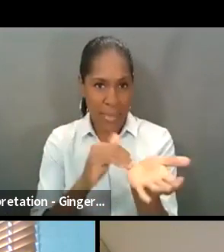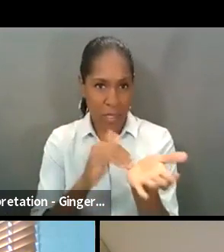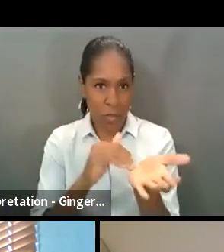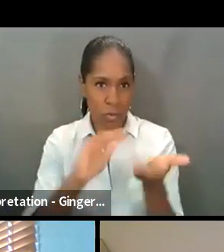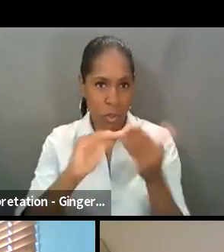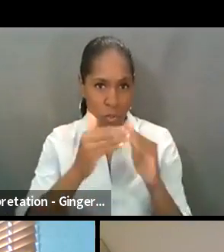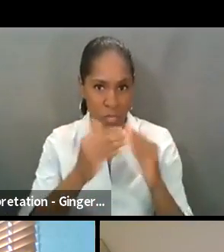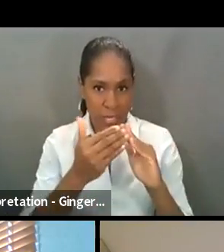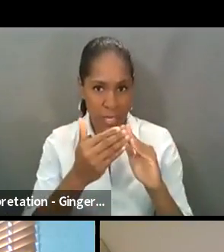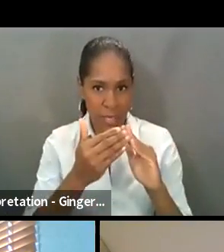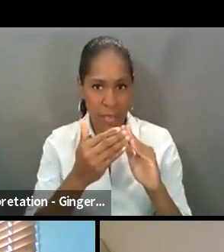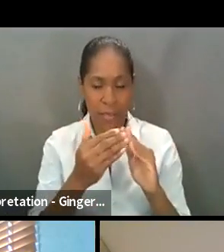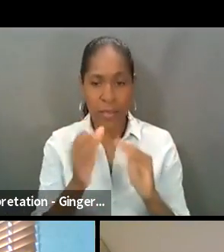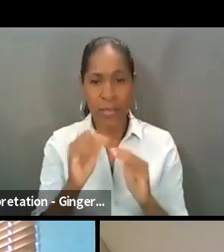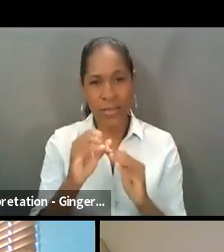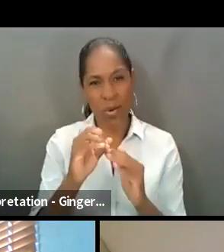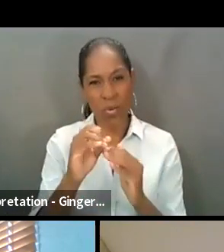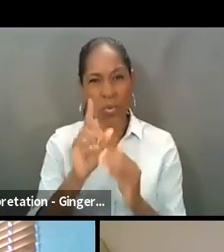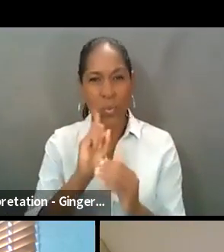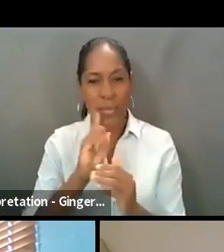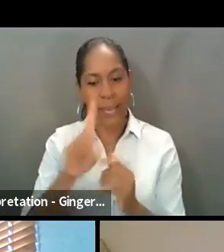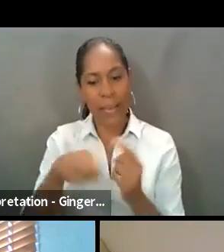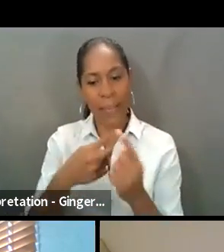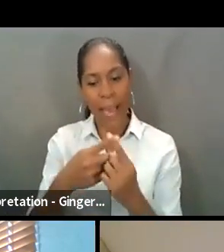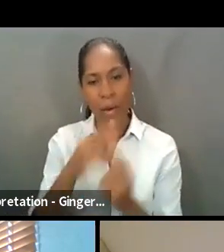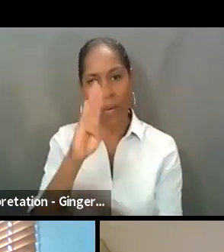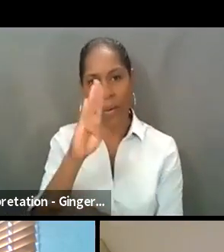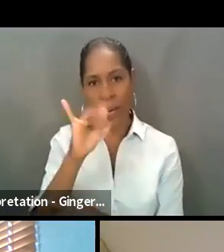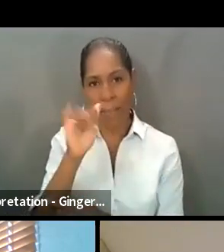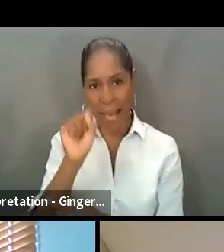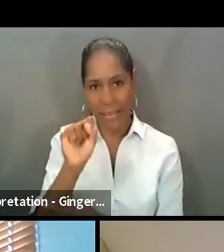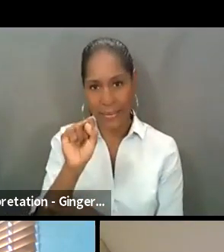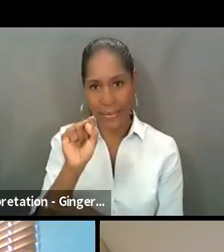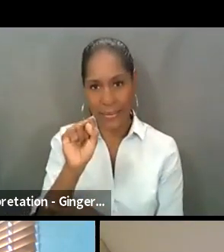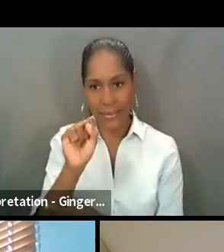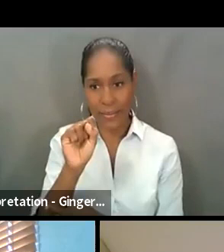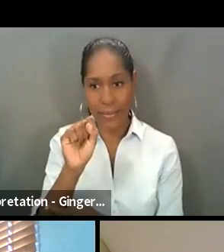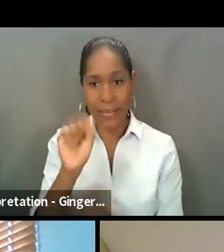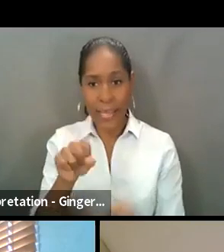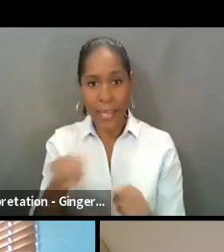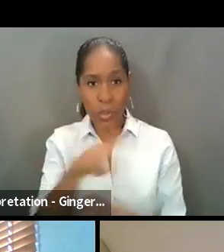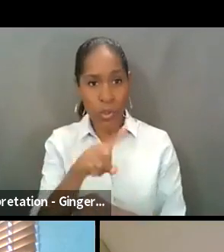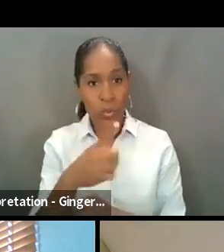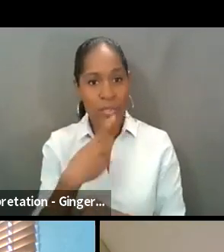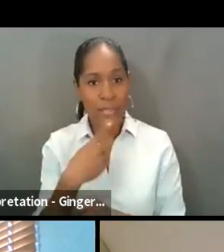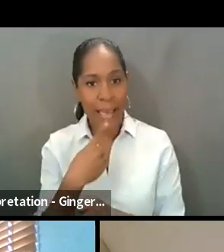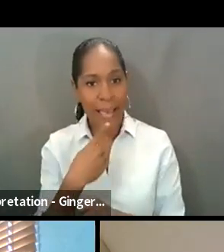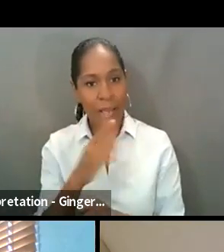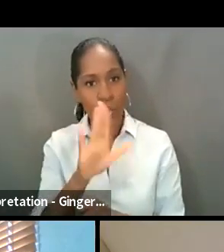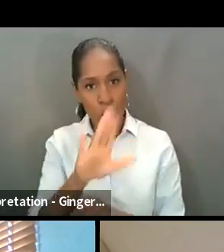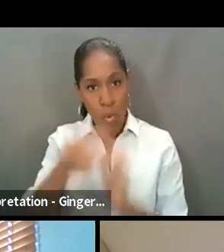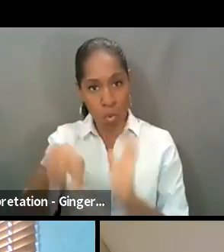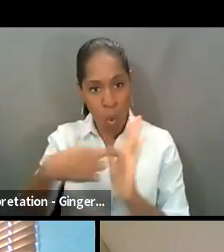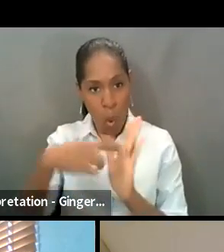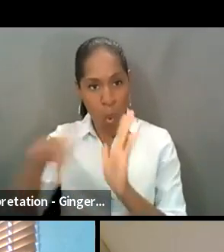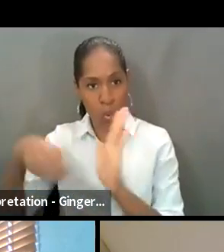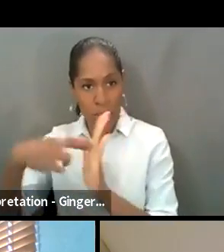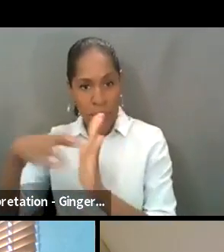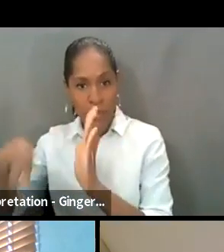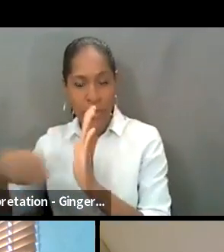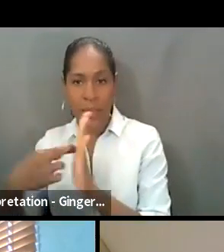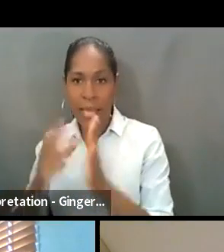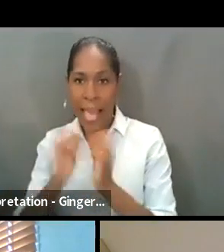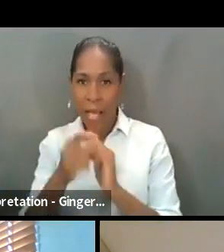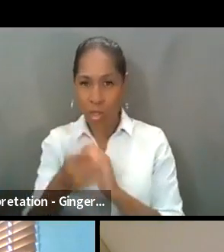community, specifically around implicit bias. Can you all say in your specific roles how you've identified